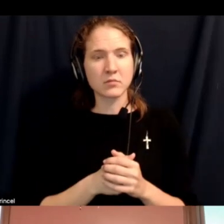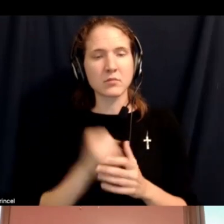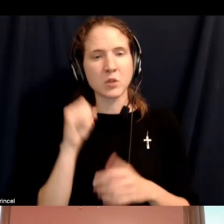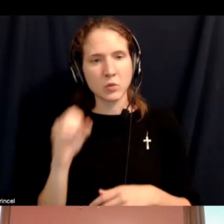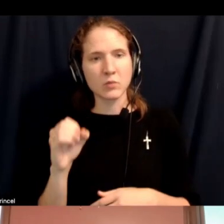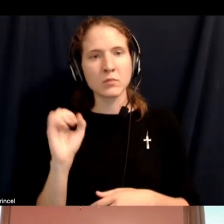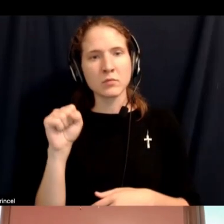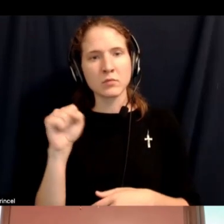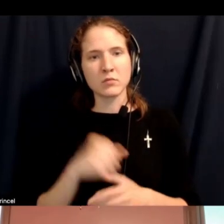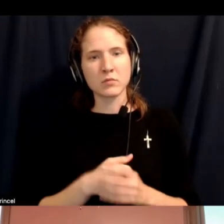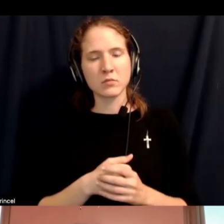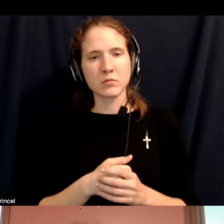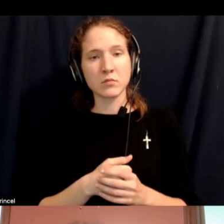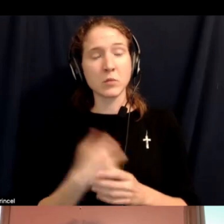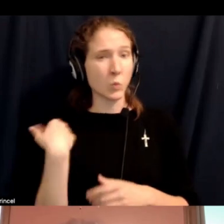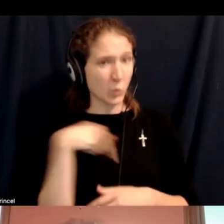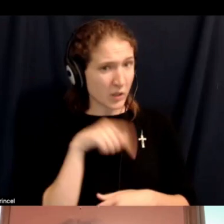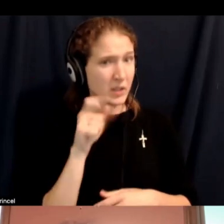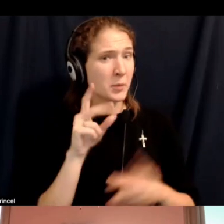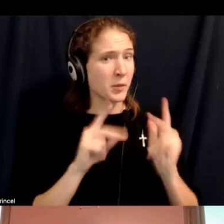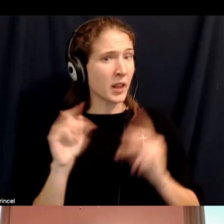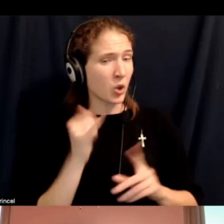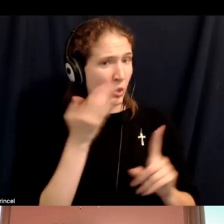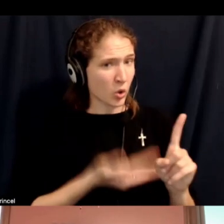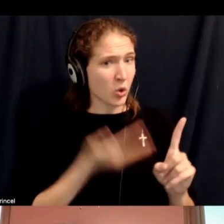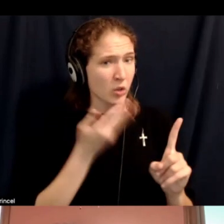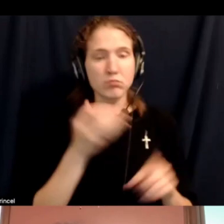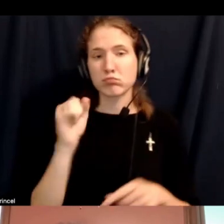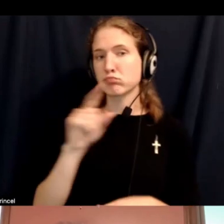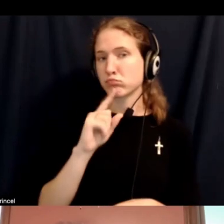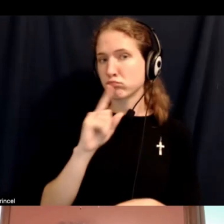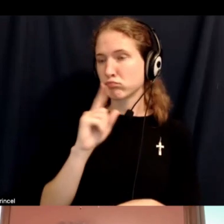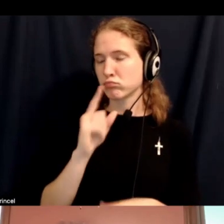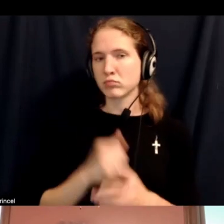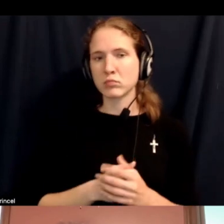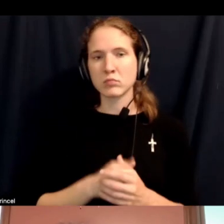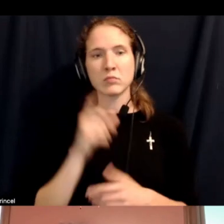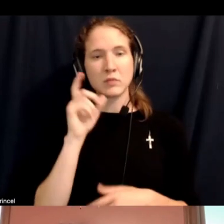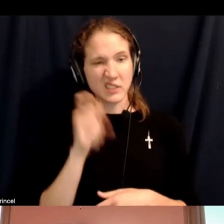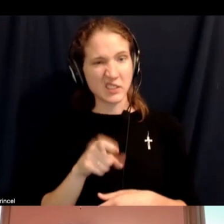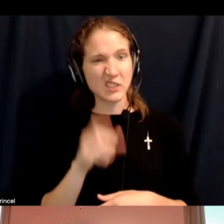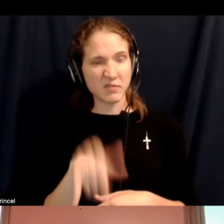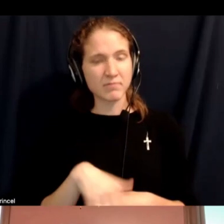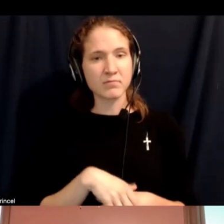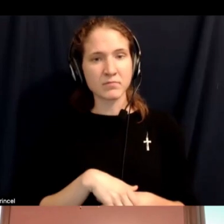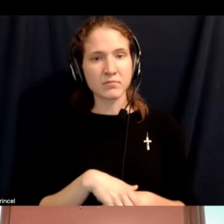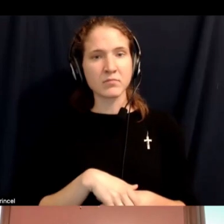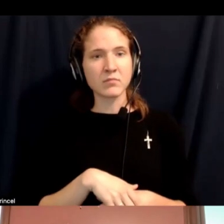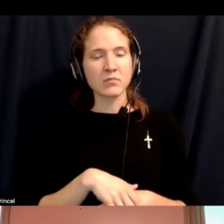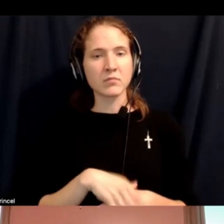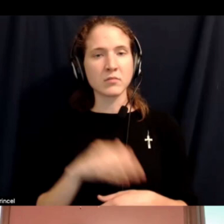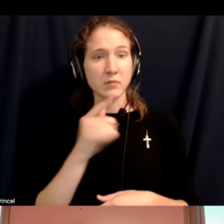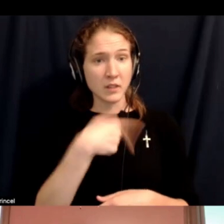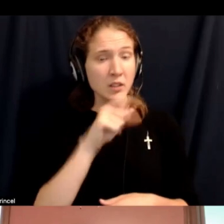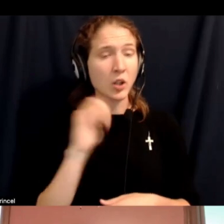So. Well, we actually need people like her. We do. We do. We really need, and they need our